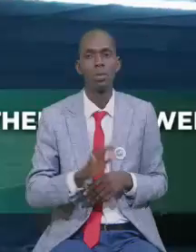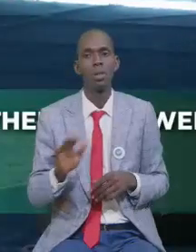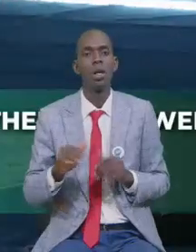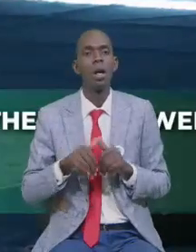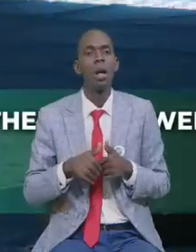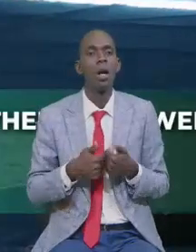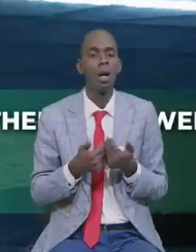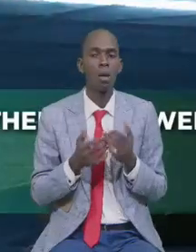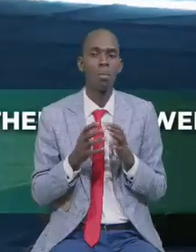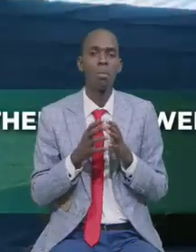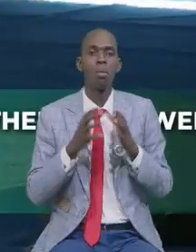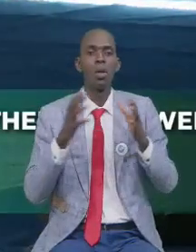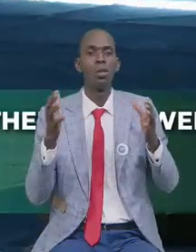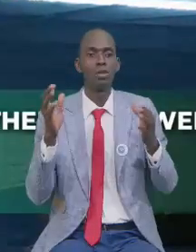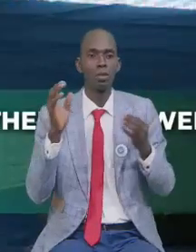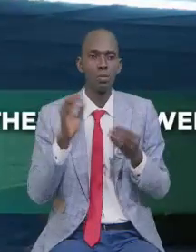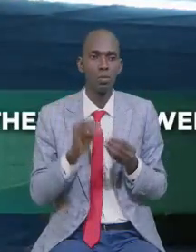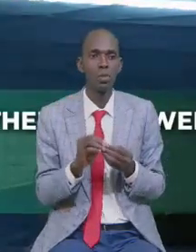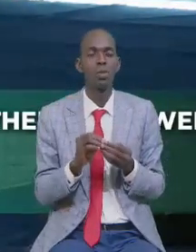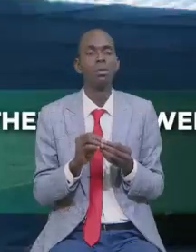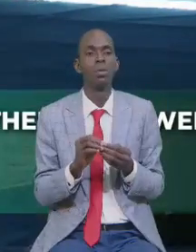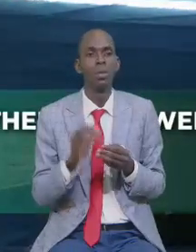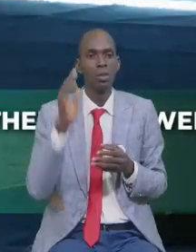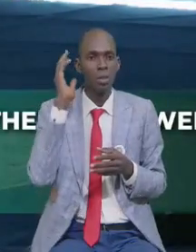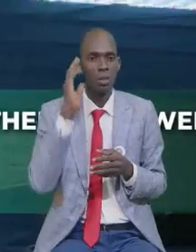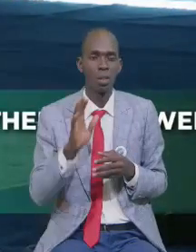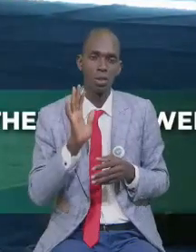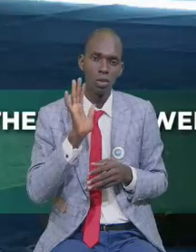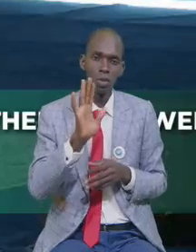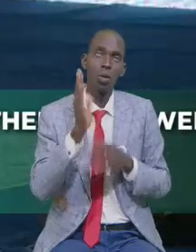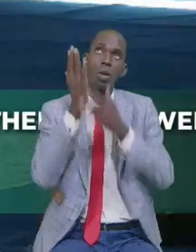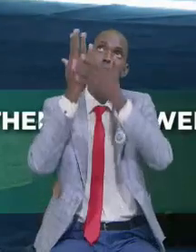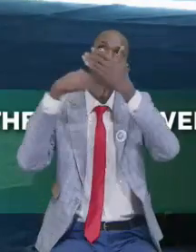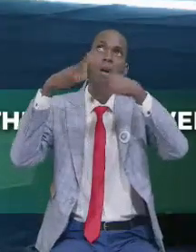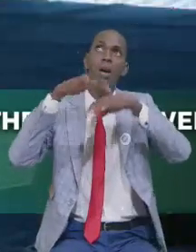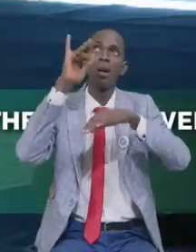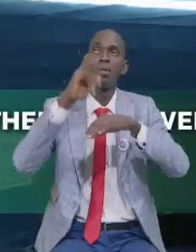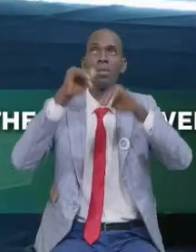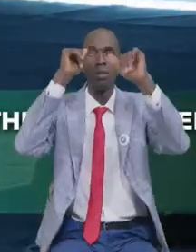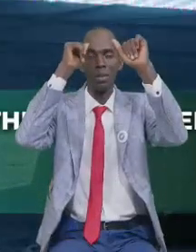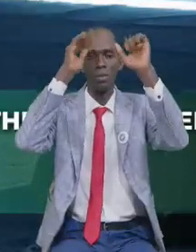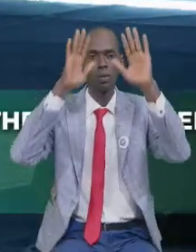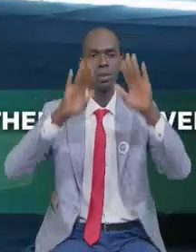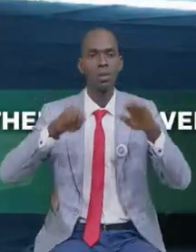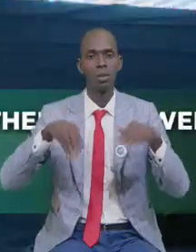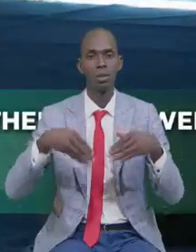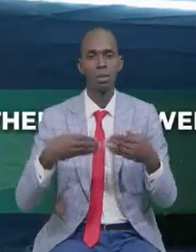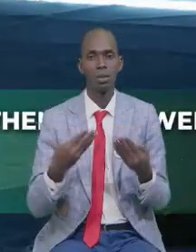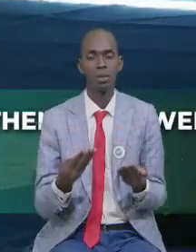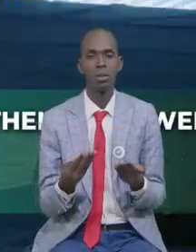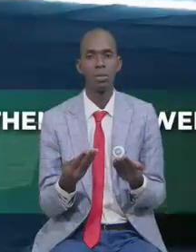how much more shall your heavenly Father give